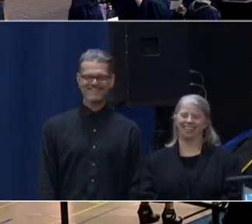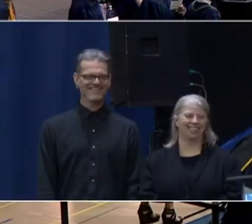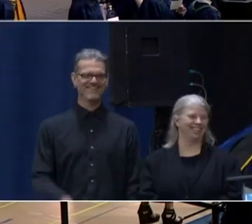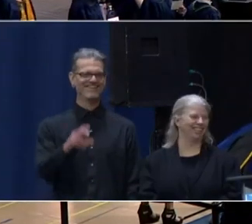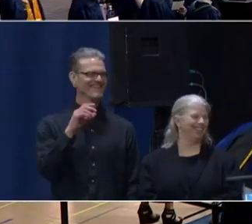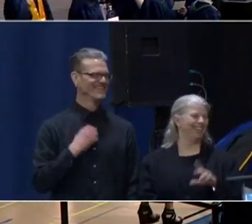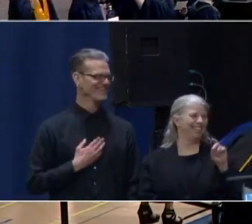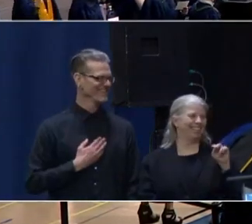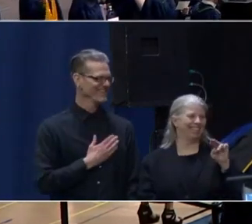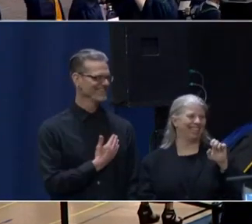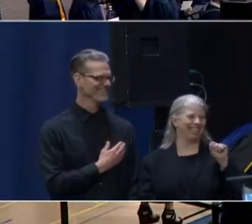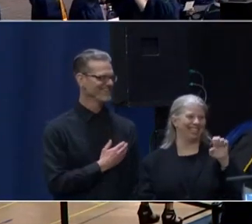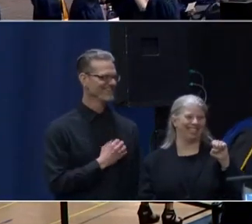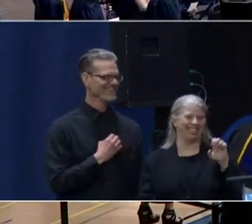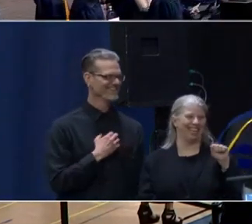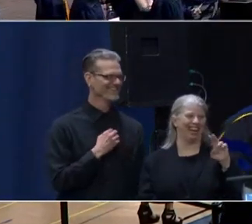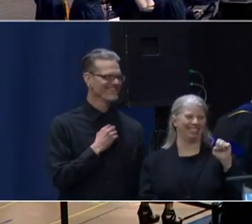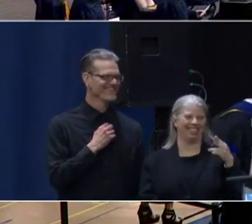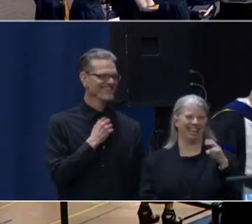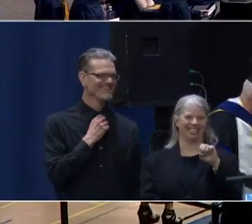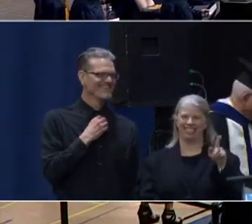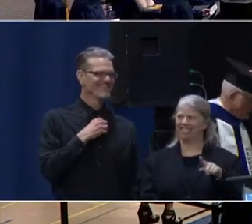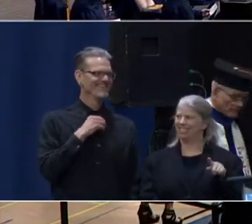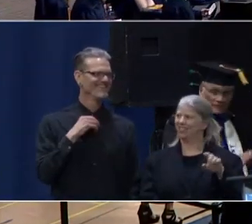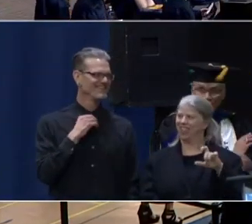Denise Sanchez, cum laude.